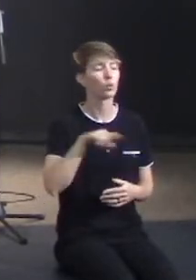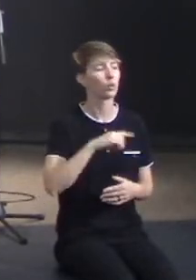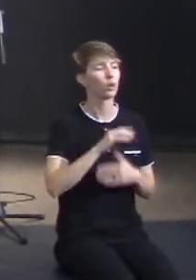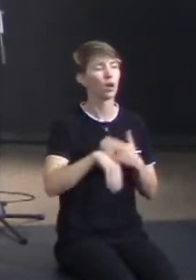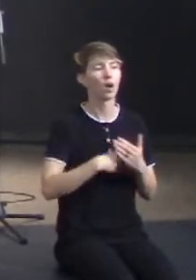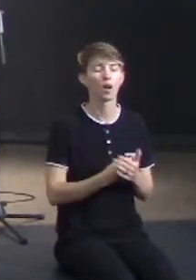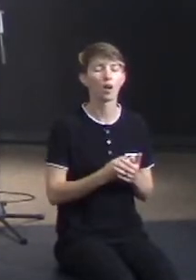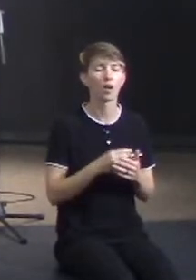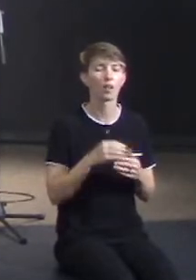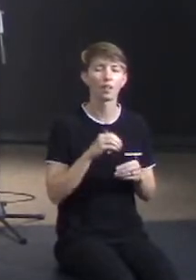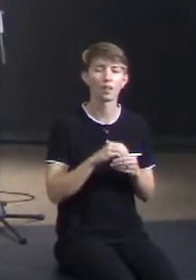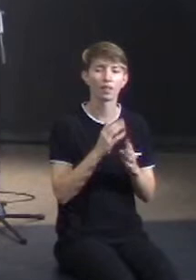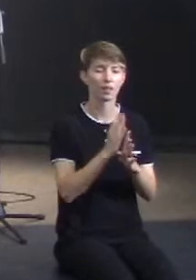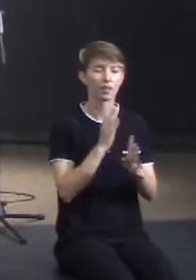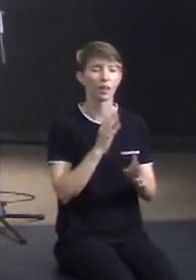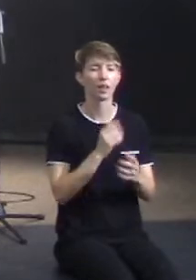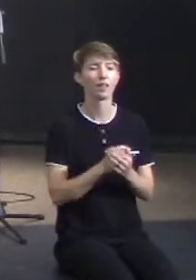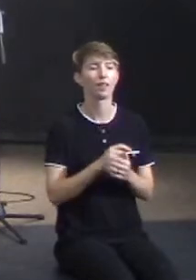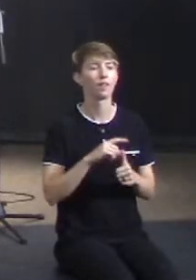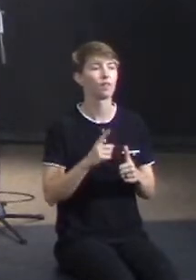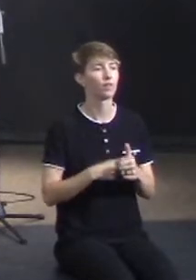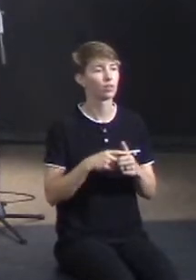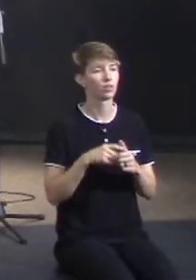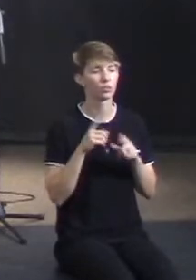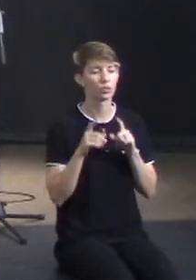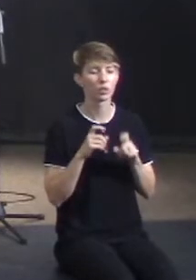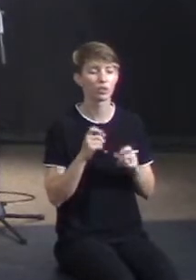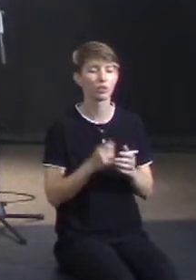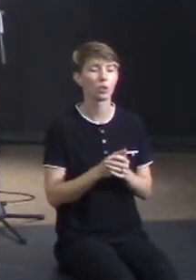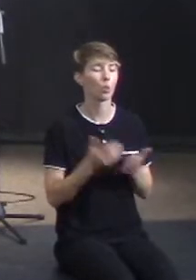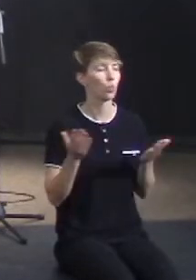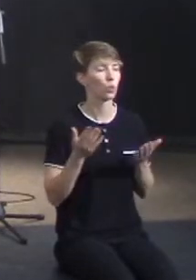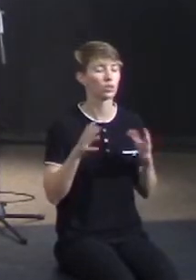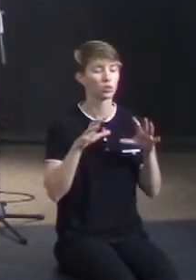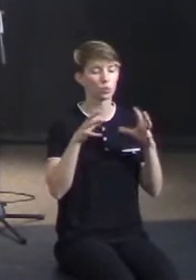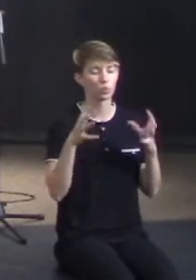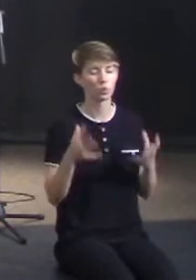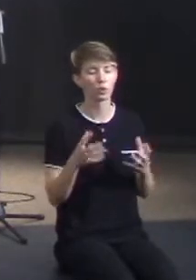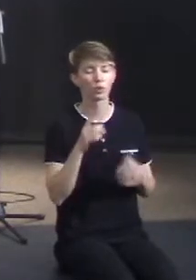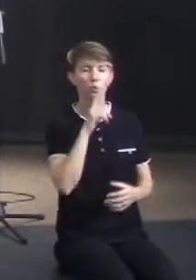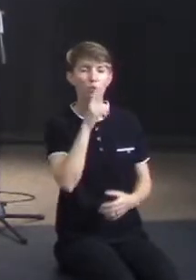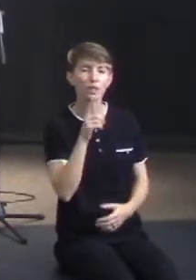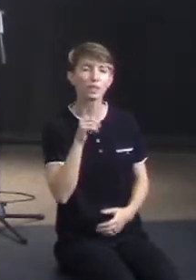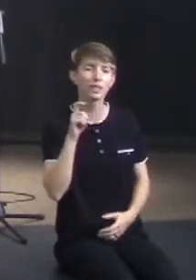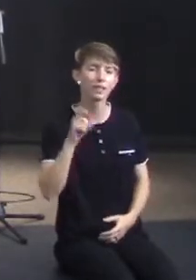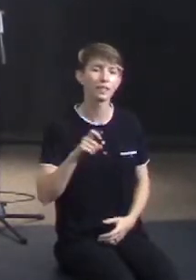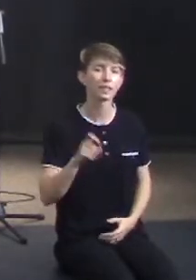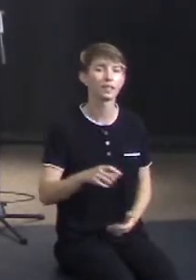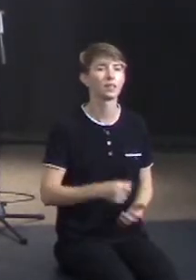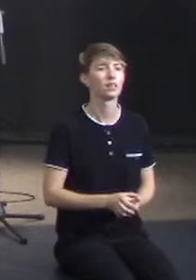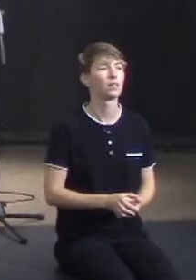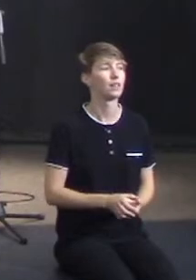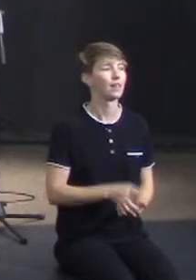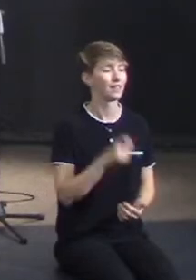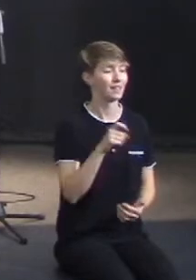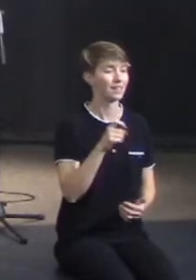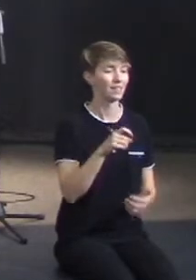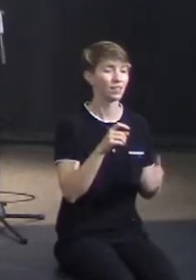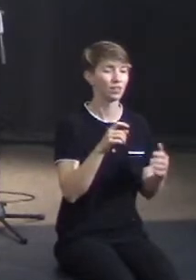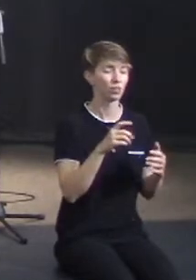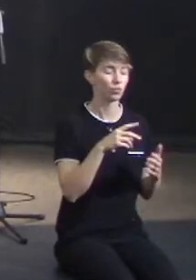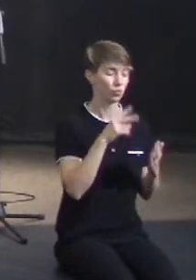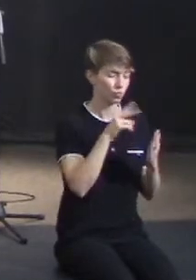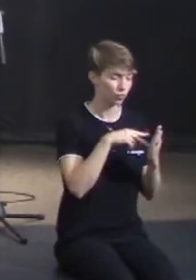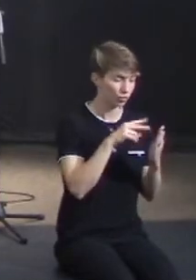thought of the first question that you asked, like, what does the world really need? And it just made me think, you know, does the world need to read Jesus or does the world need to see